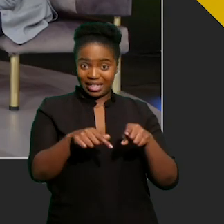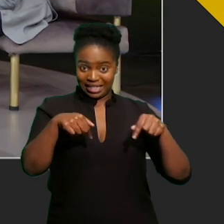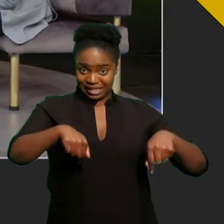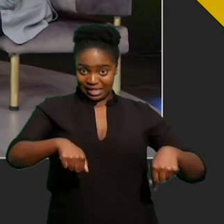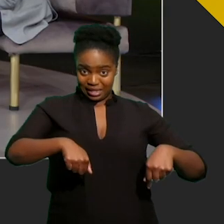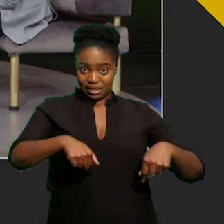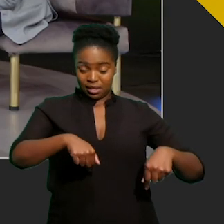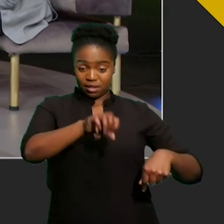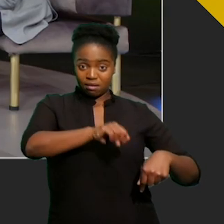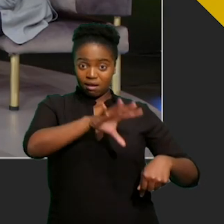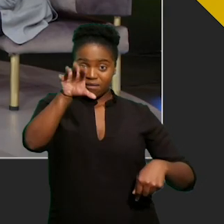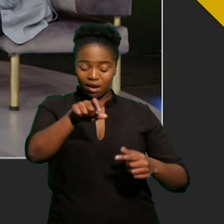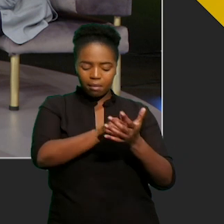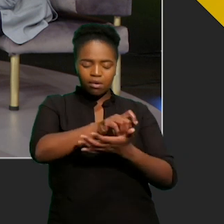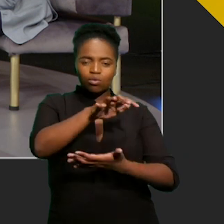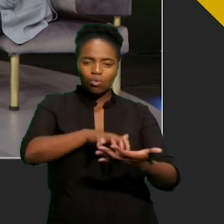journalists,